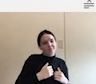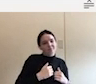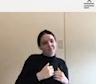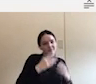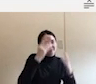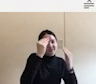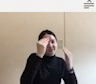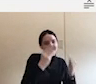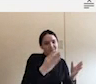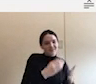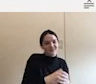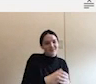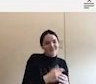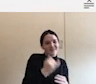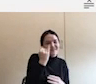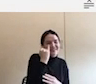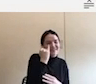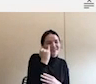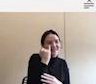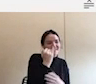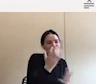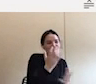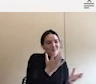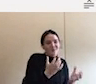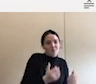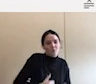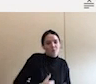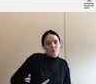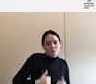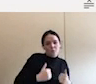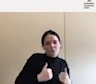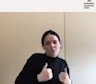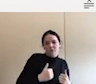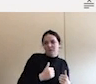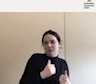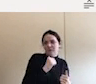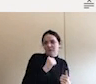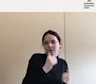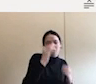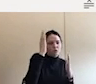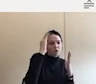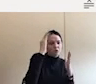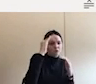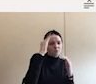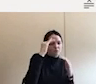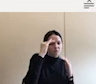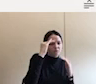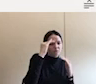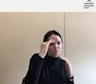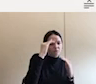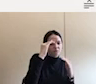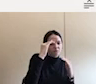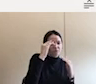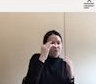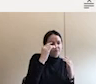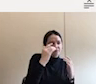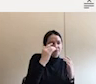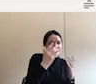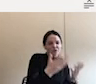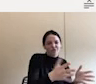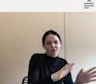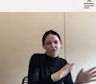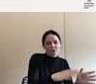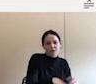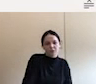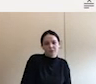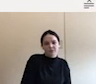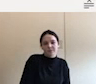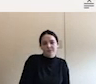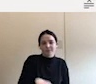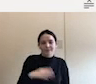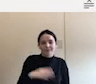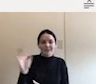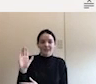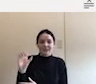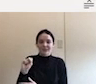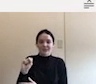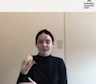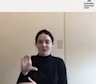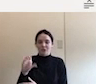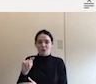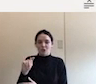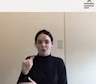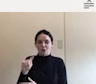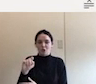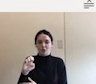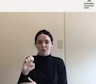results you expect. Danielle, Scott here. Hey, Scott. So earlier with bottle rockets, Frank